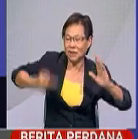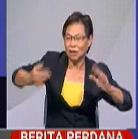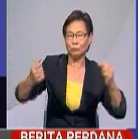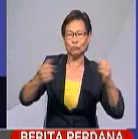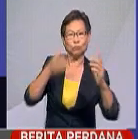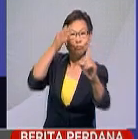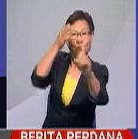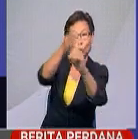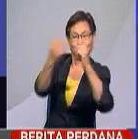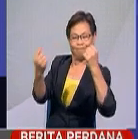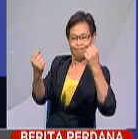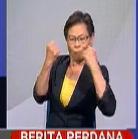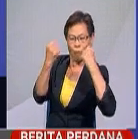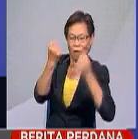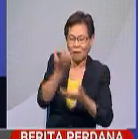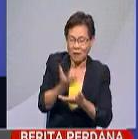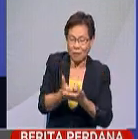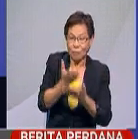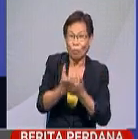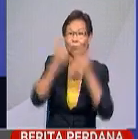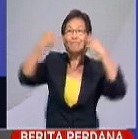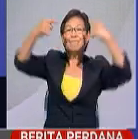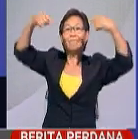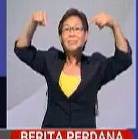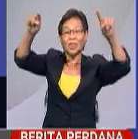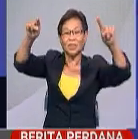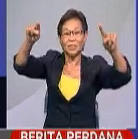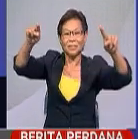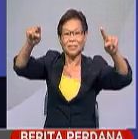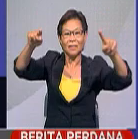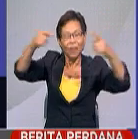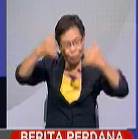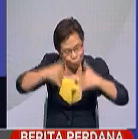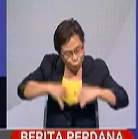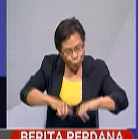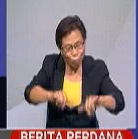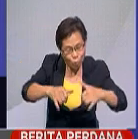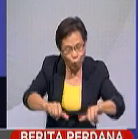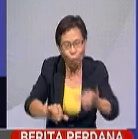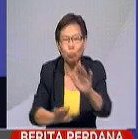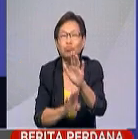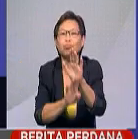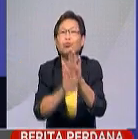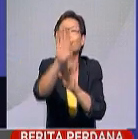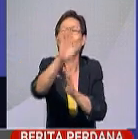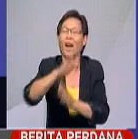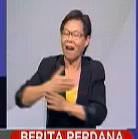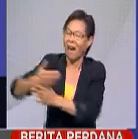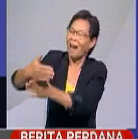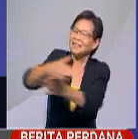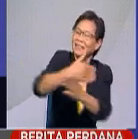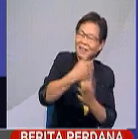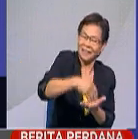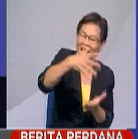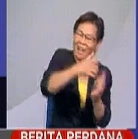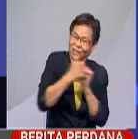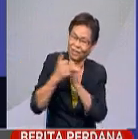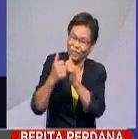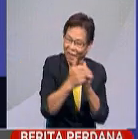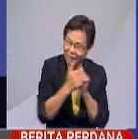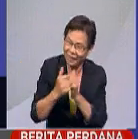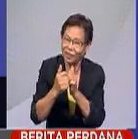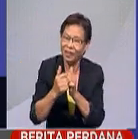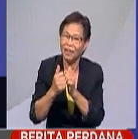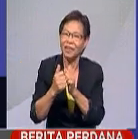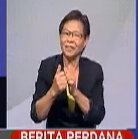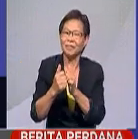strengthening our economy to achieve sustainable growth and share the prosperity we gain